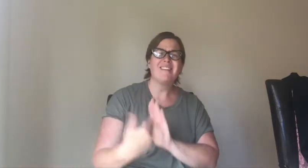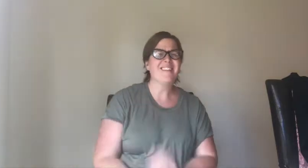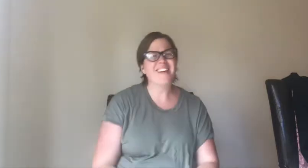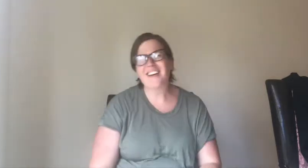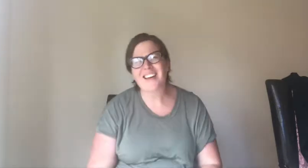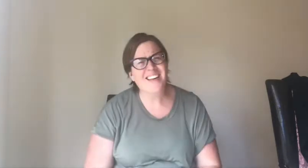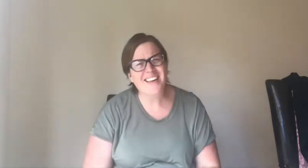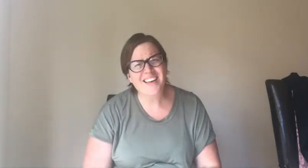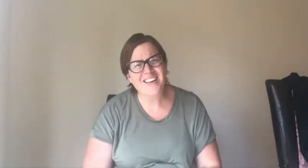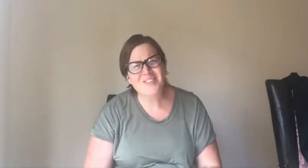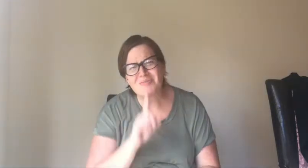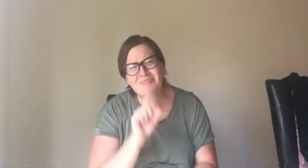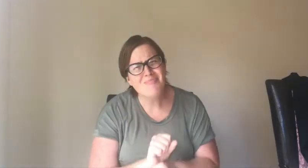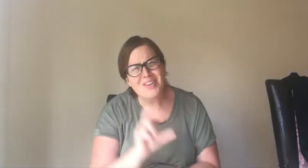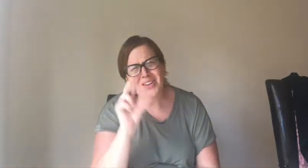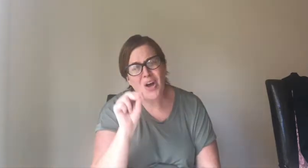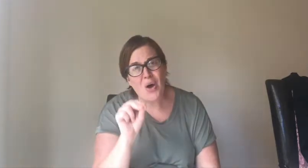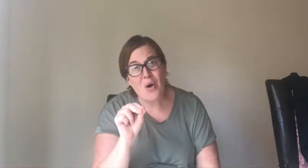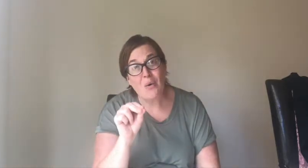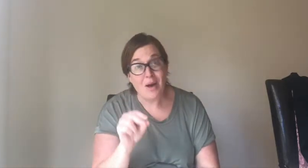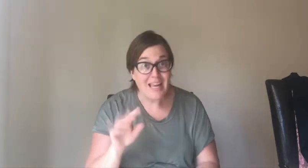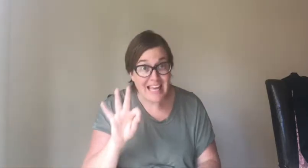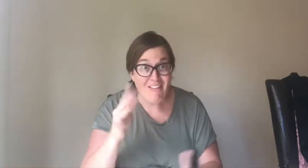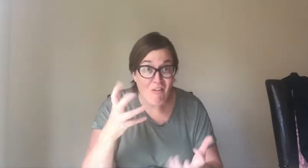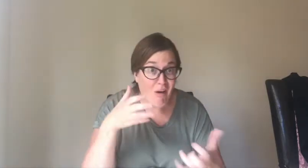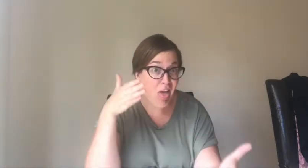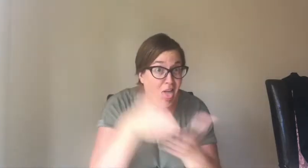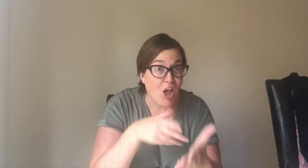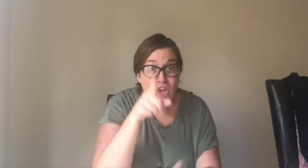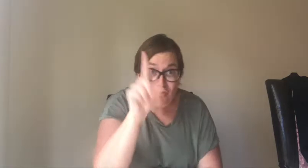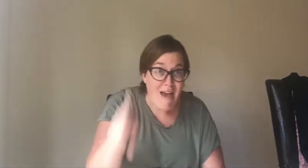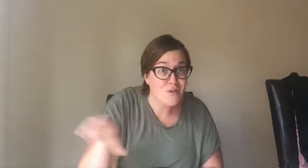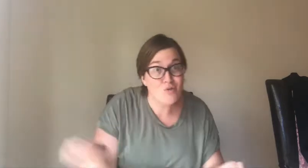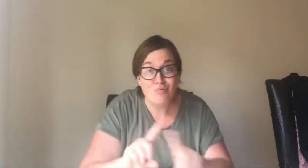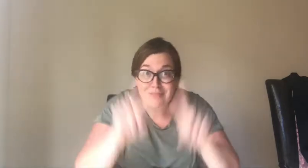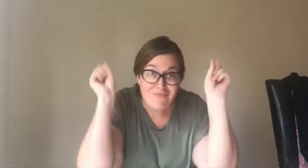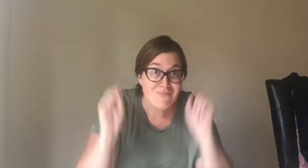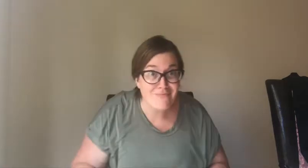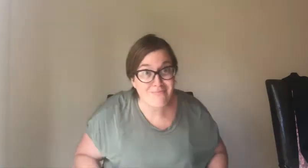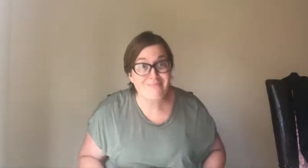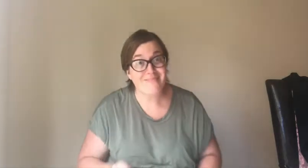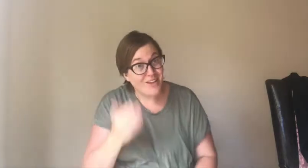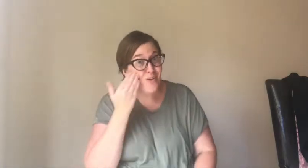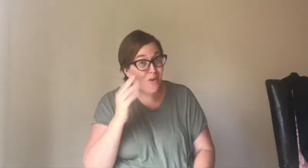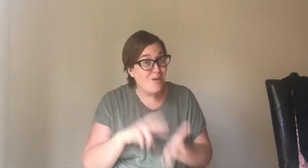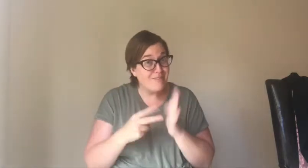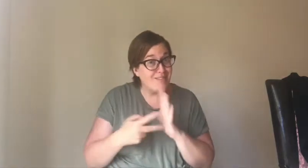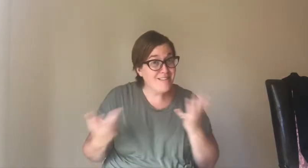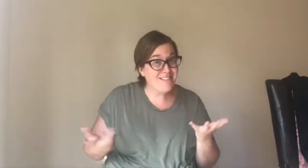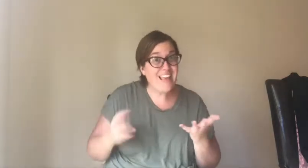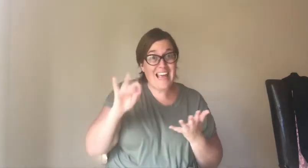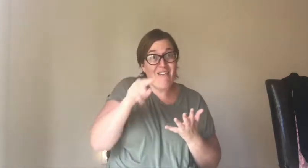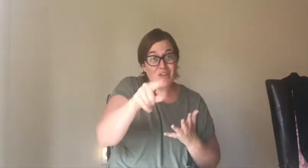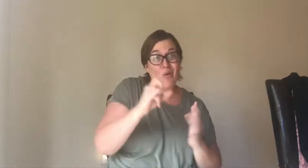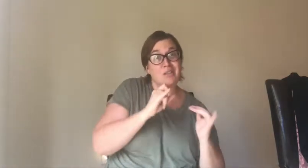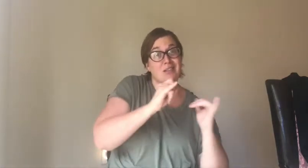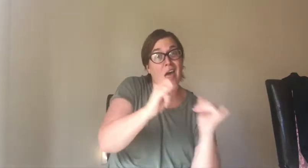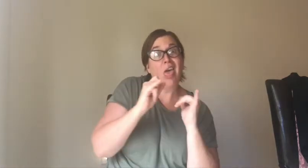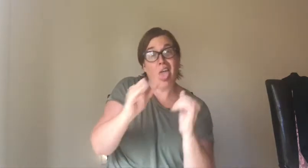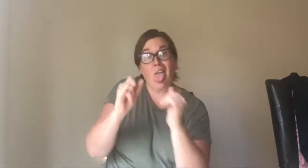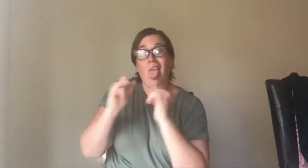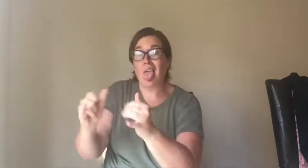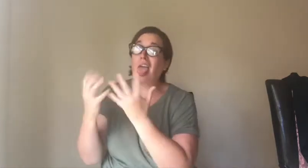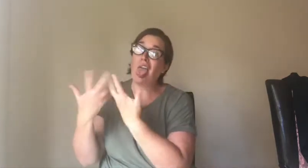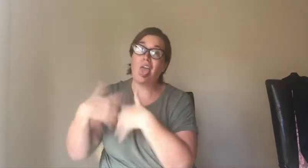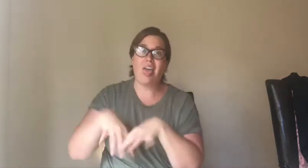not persecution, it's assimilation. That we just begin to look like everybody